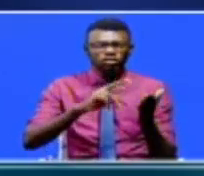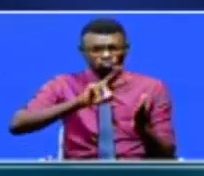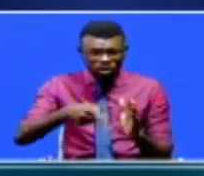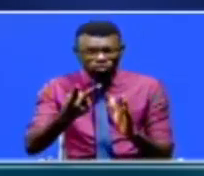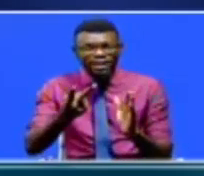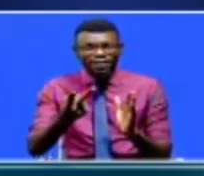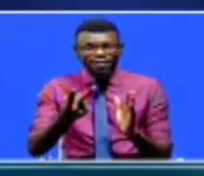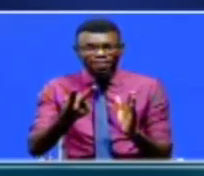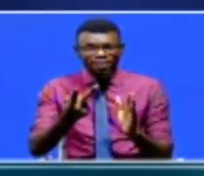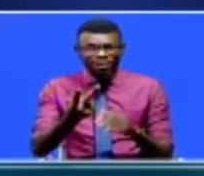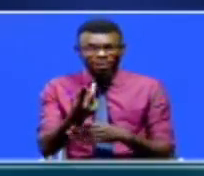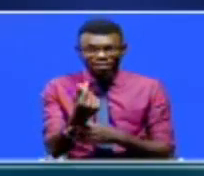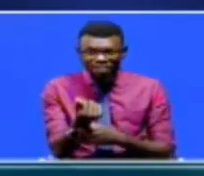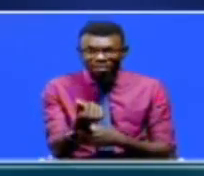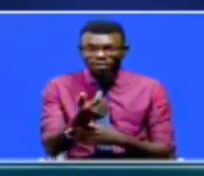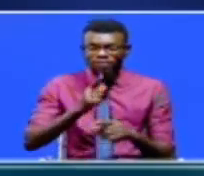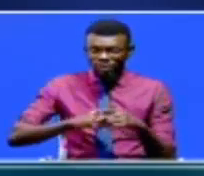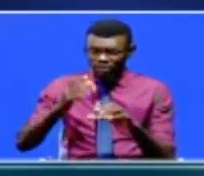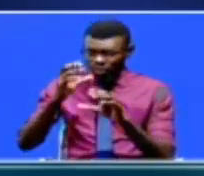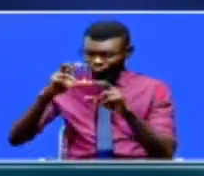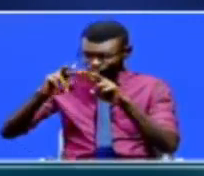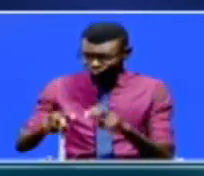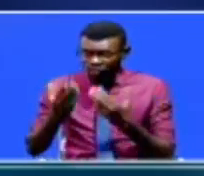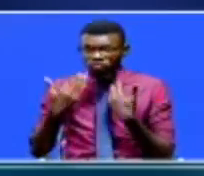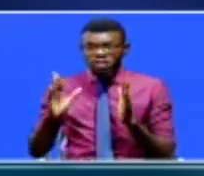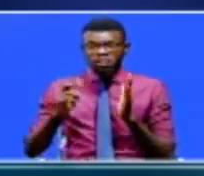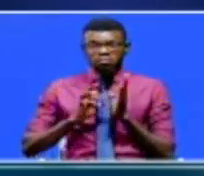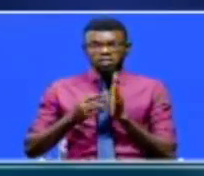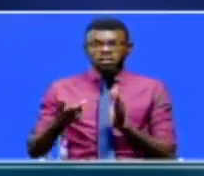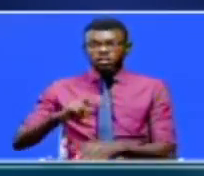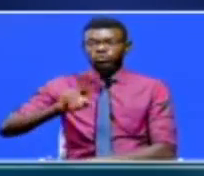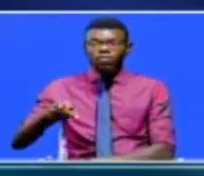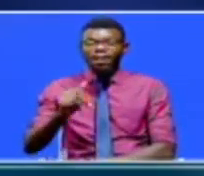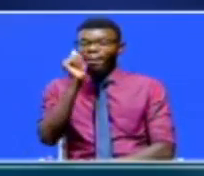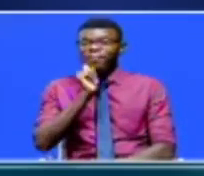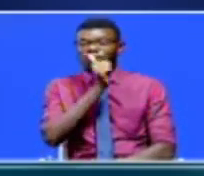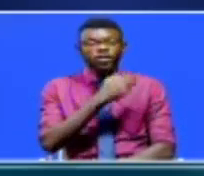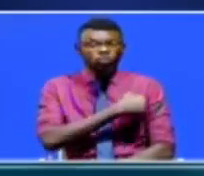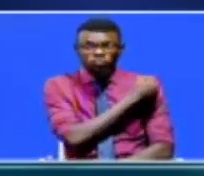shillings. For every test, and you know how much this test costs in the private sector.